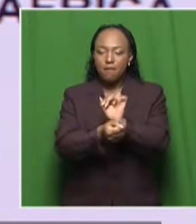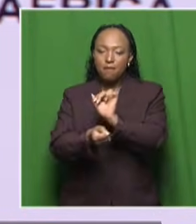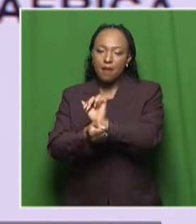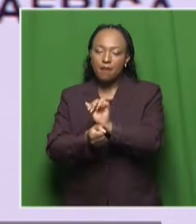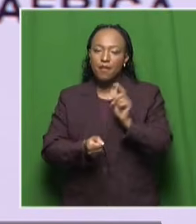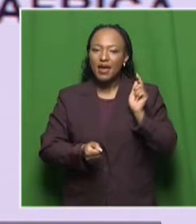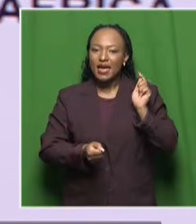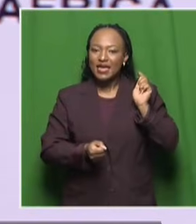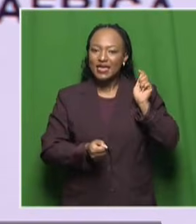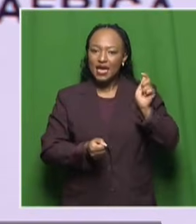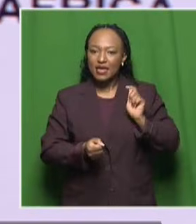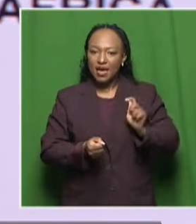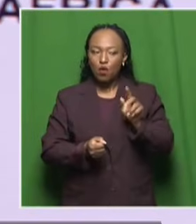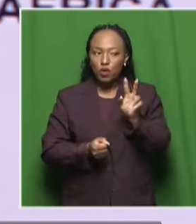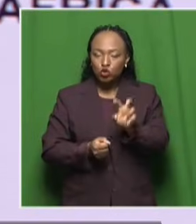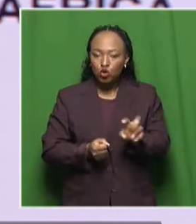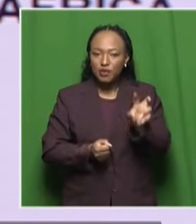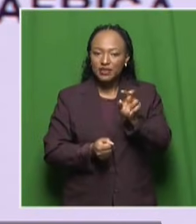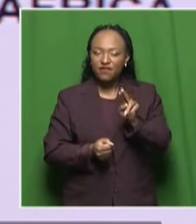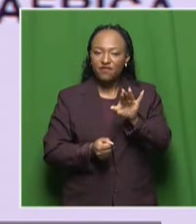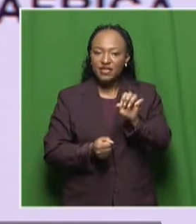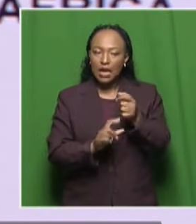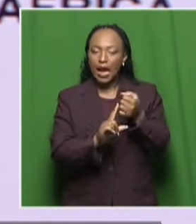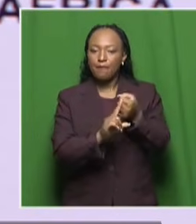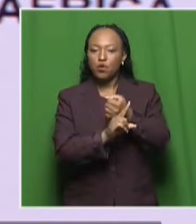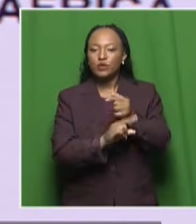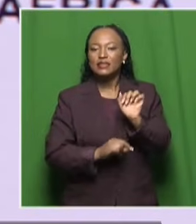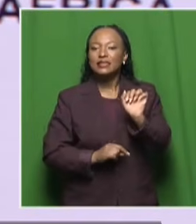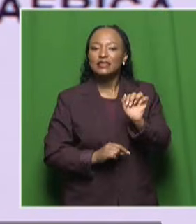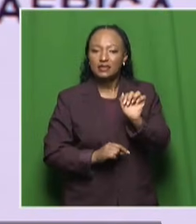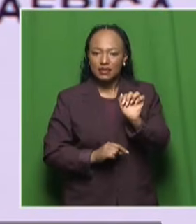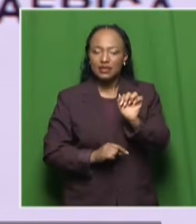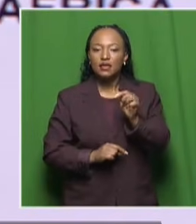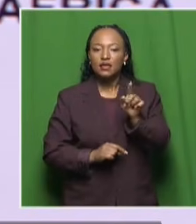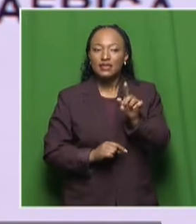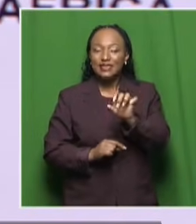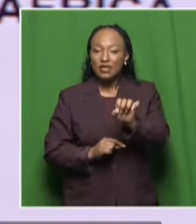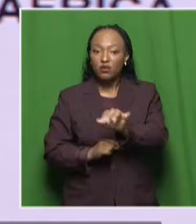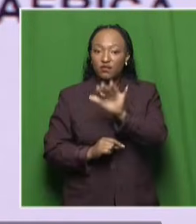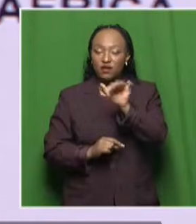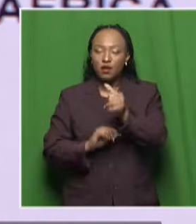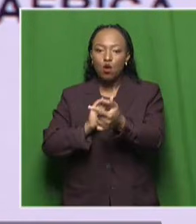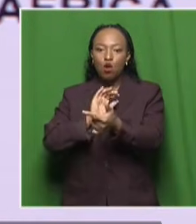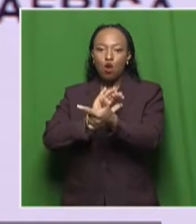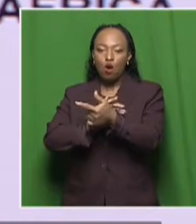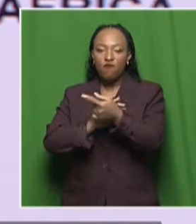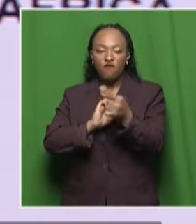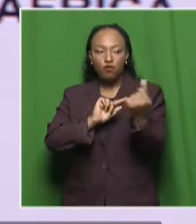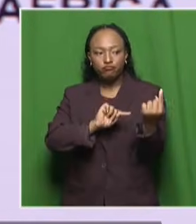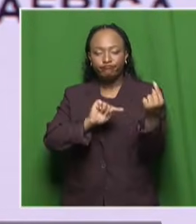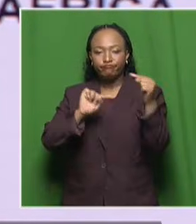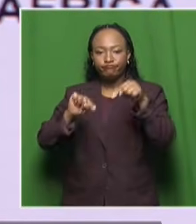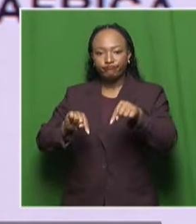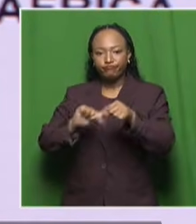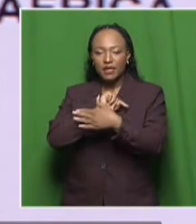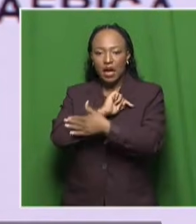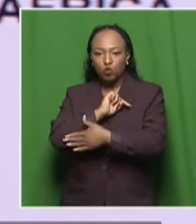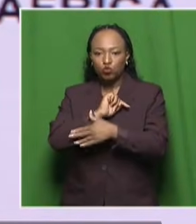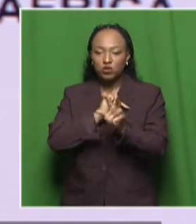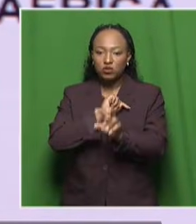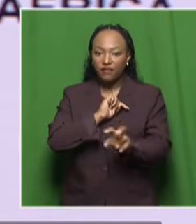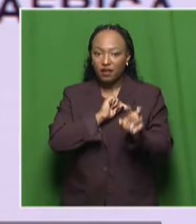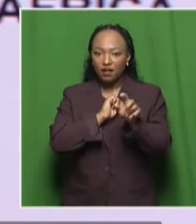the abuse of their tourist visas. Home Affairs says that they violated the South African immigration laws. To help us unpack this